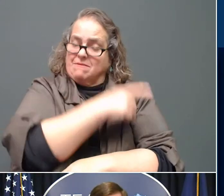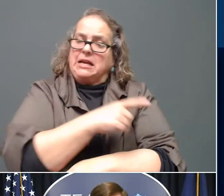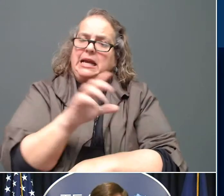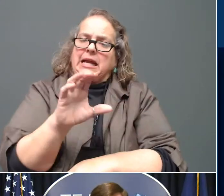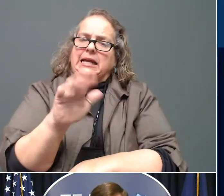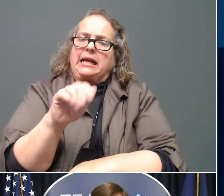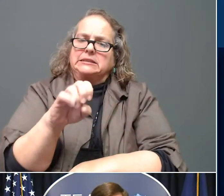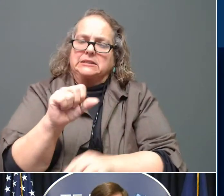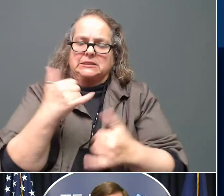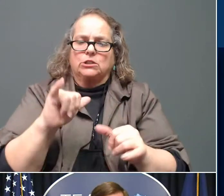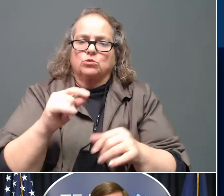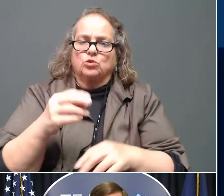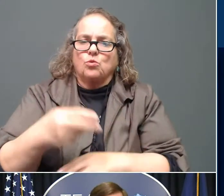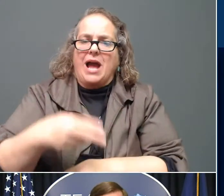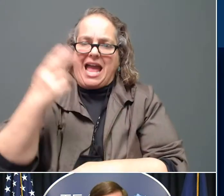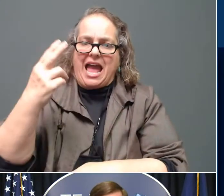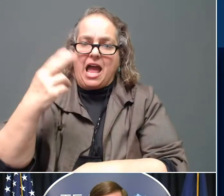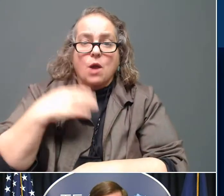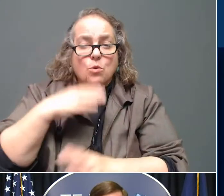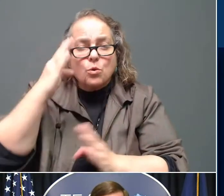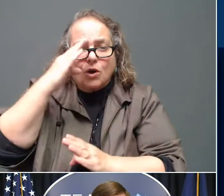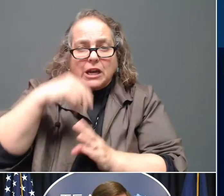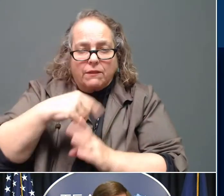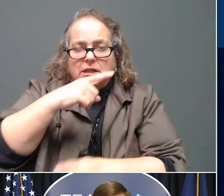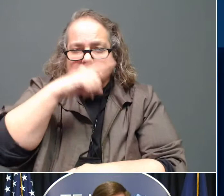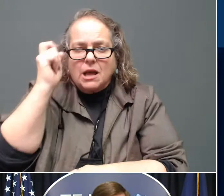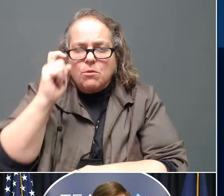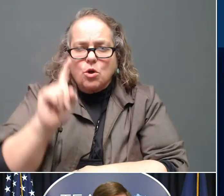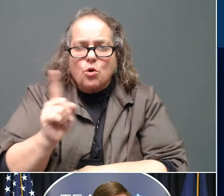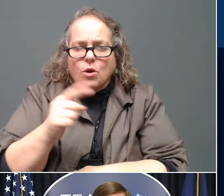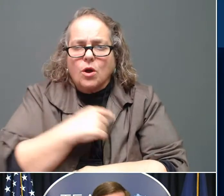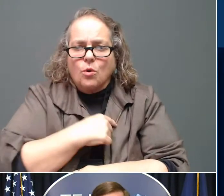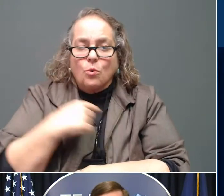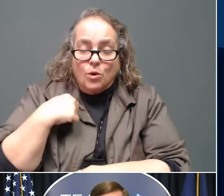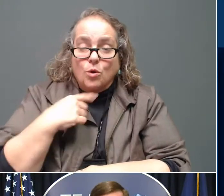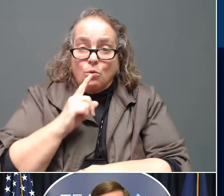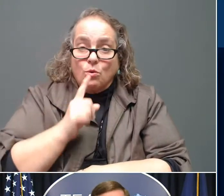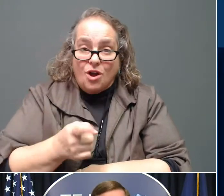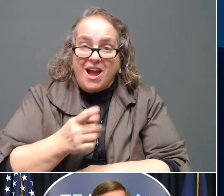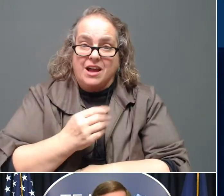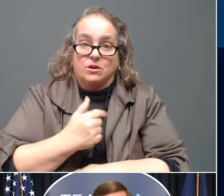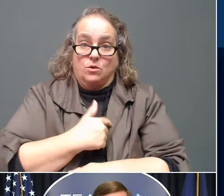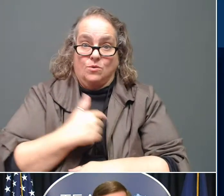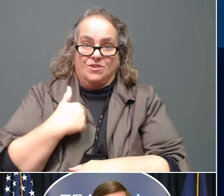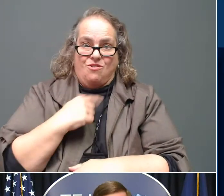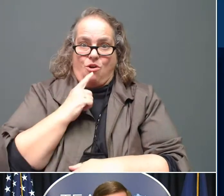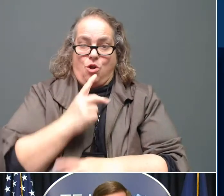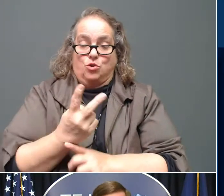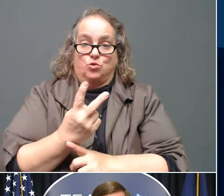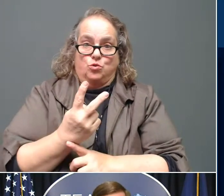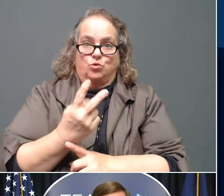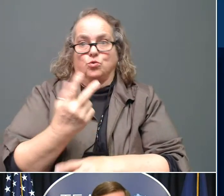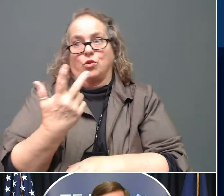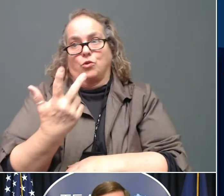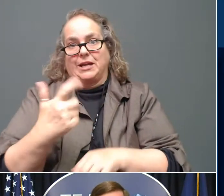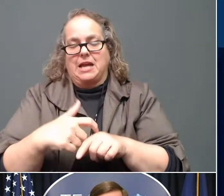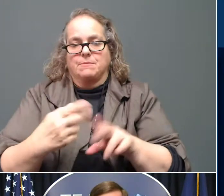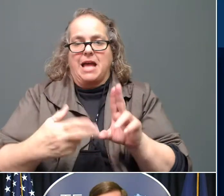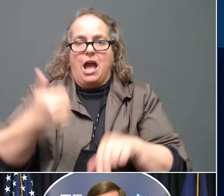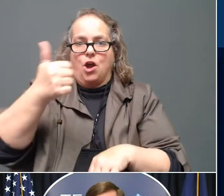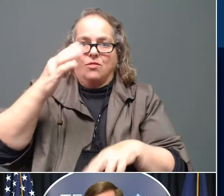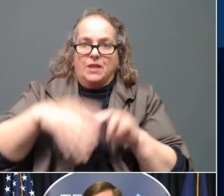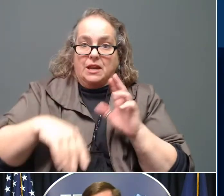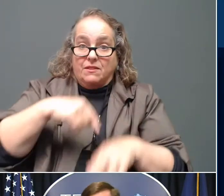in the summer about where we were, and we are 2 to 3 times higher than where we were in the summer, but going in the